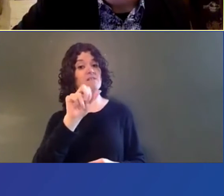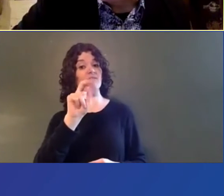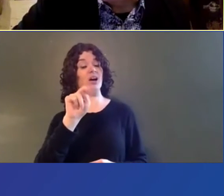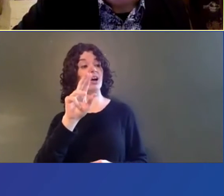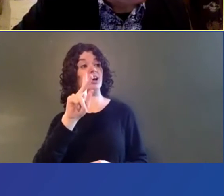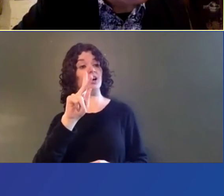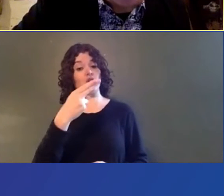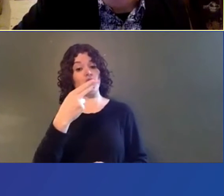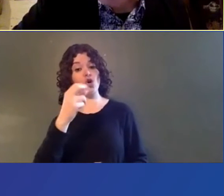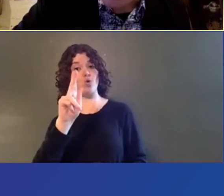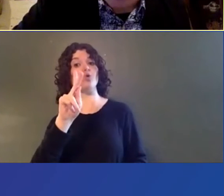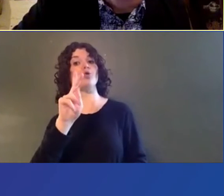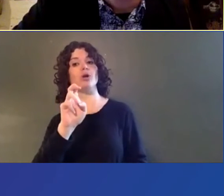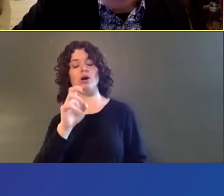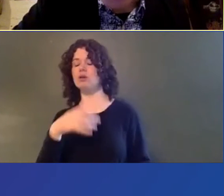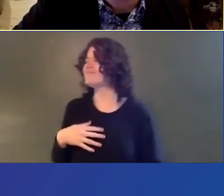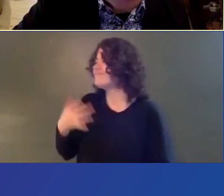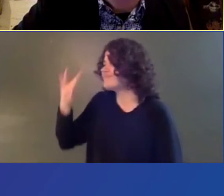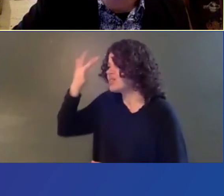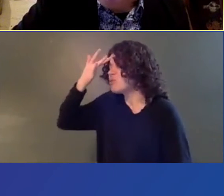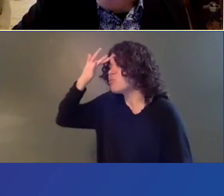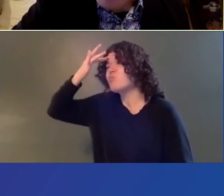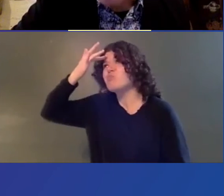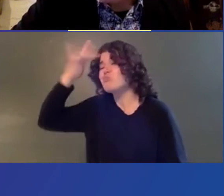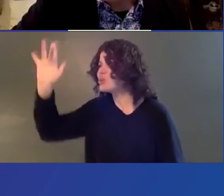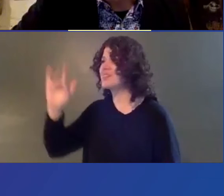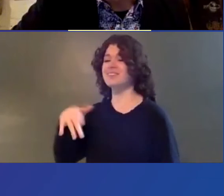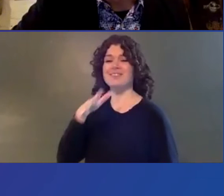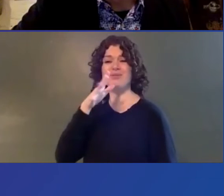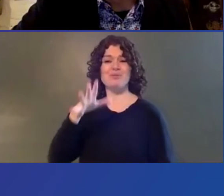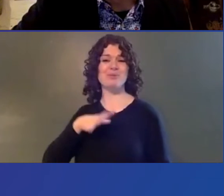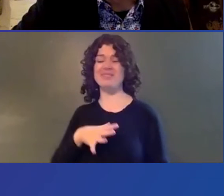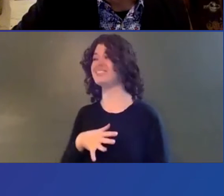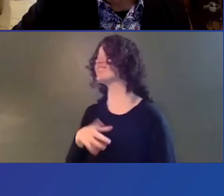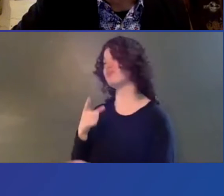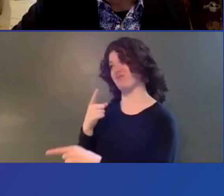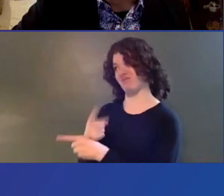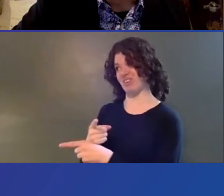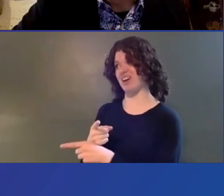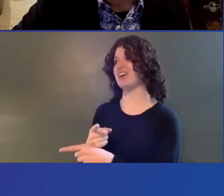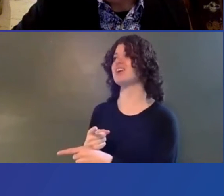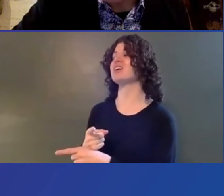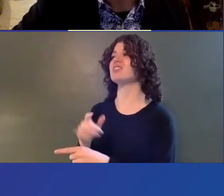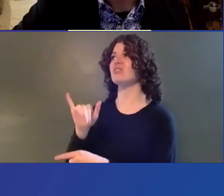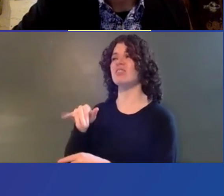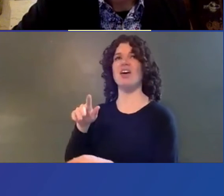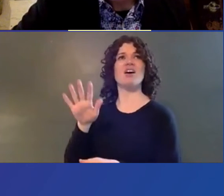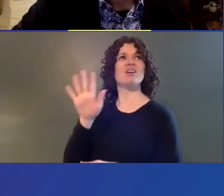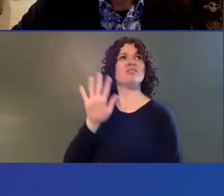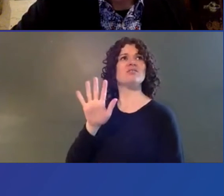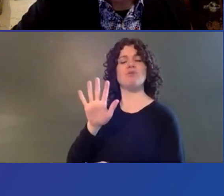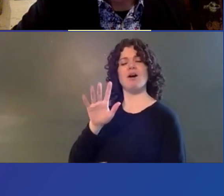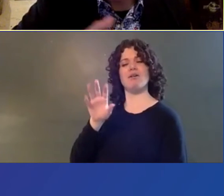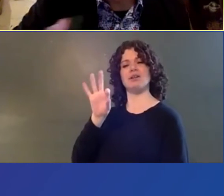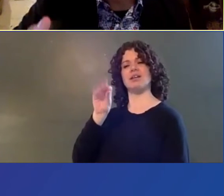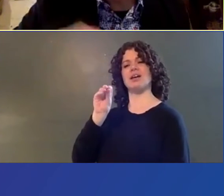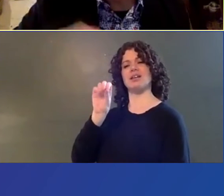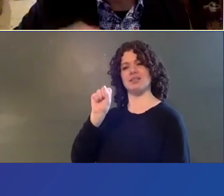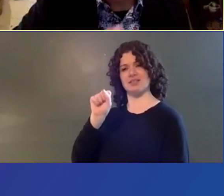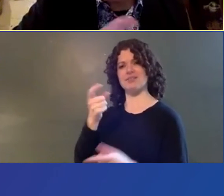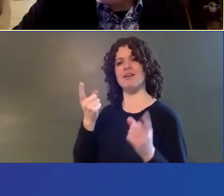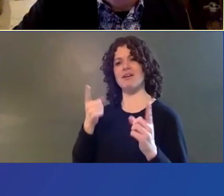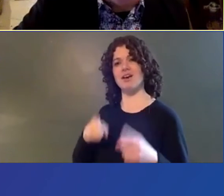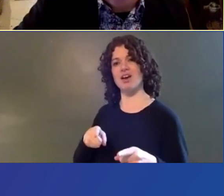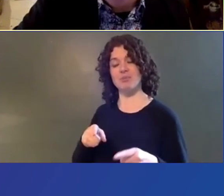teacher. What a brilliant woman she was. Right. And that must have been in the 90s. Yes. But I think